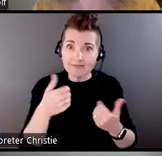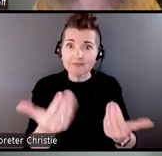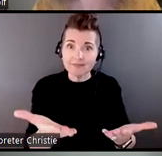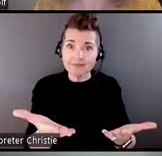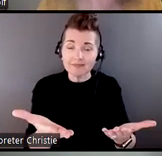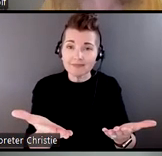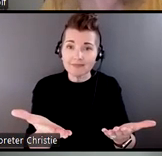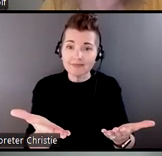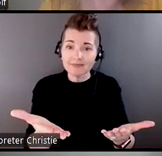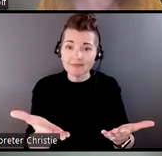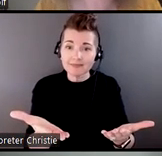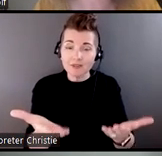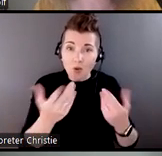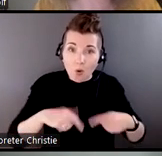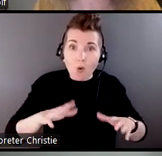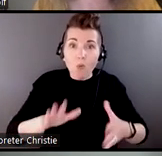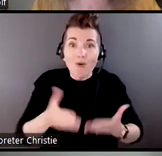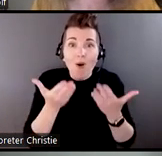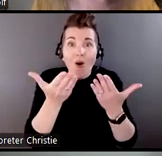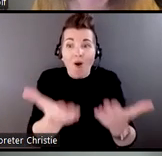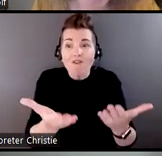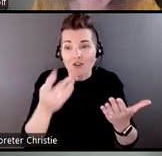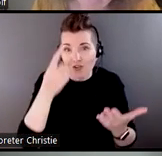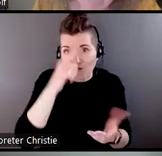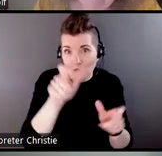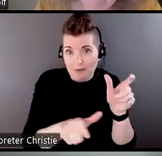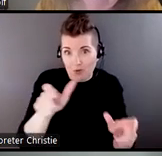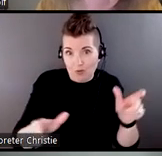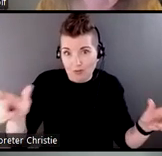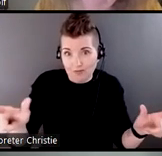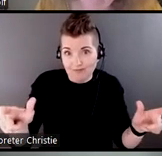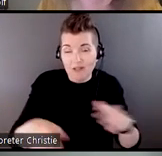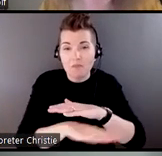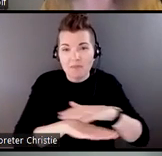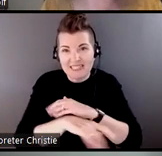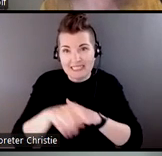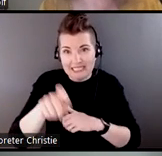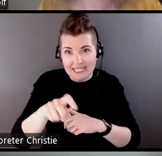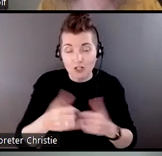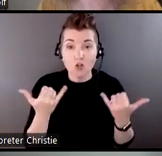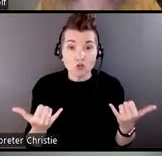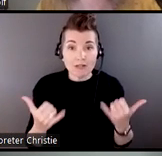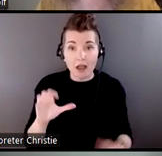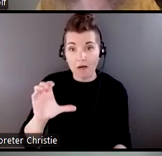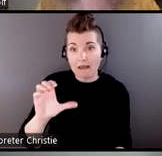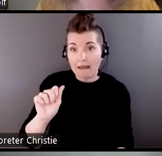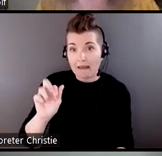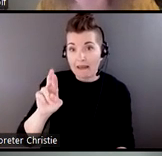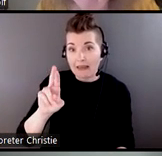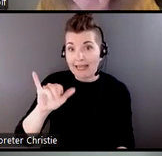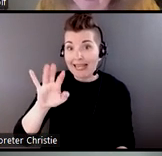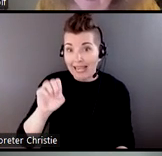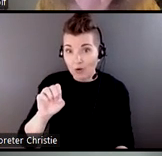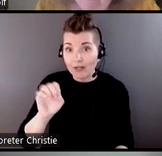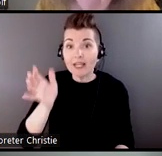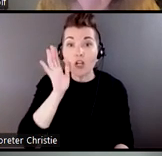people that fall into those realms. So Carrie's going to divide you into randomly into rooms in a